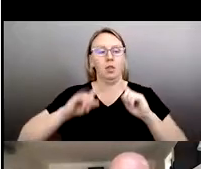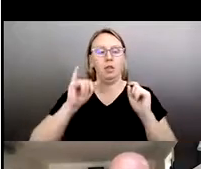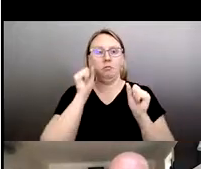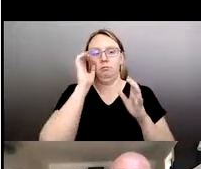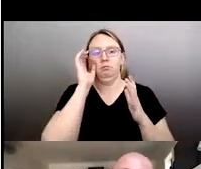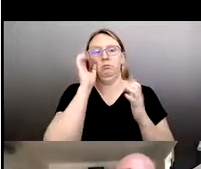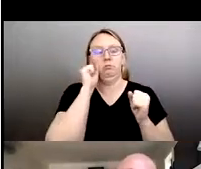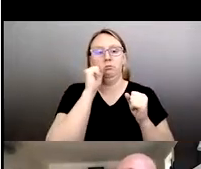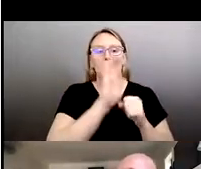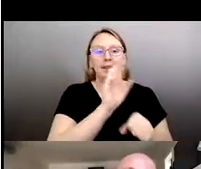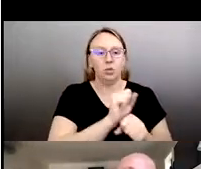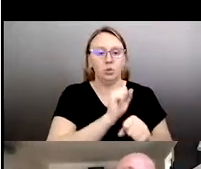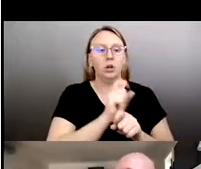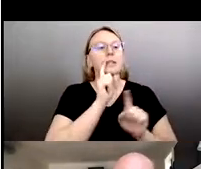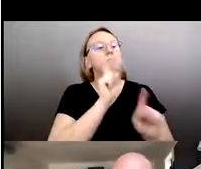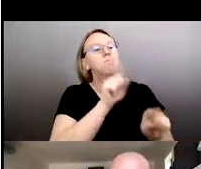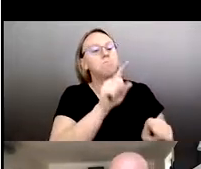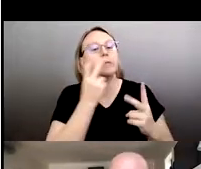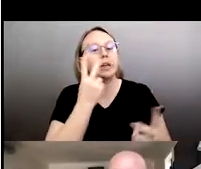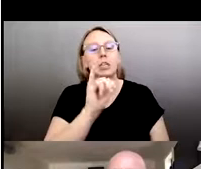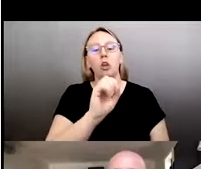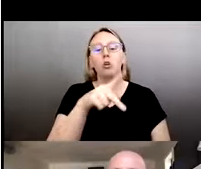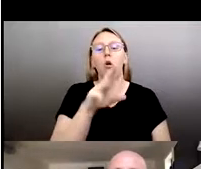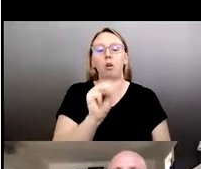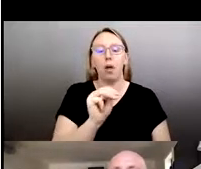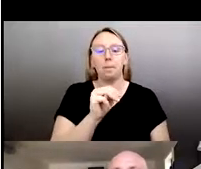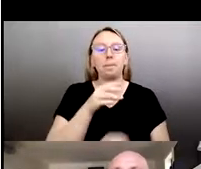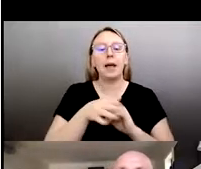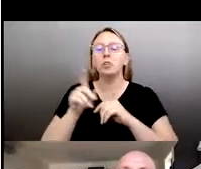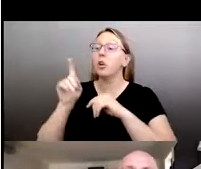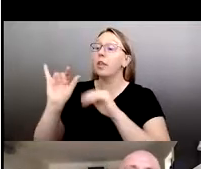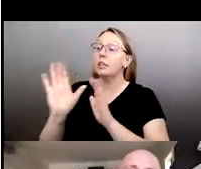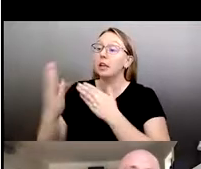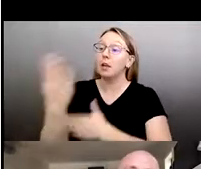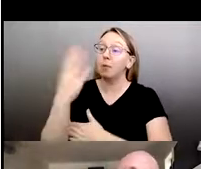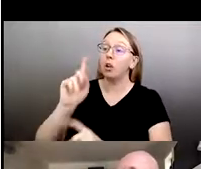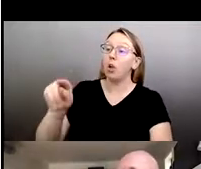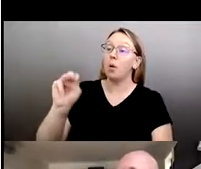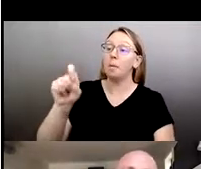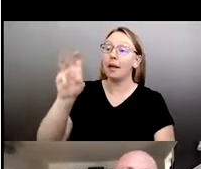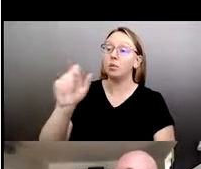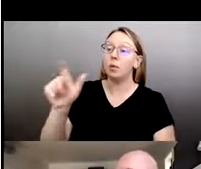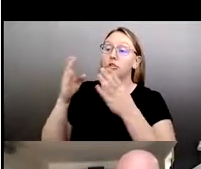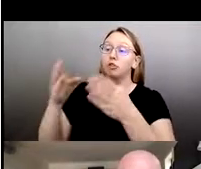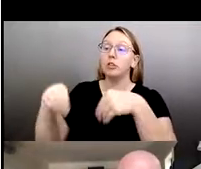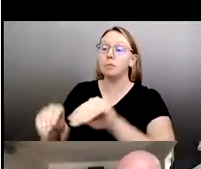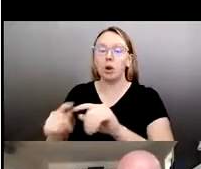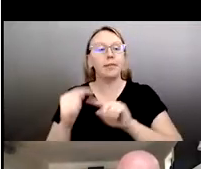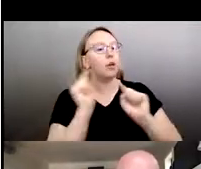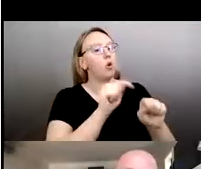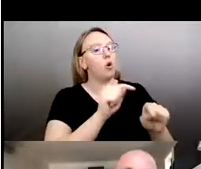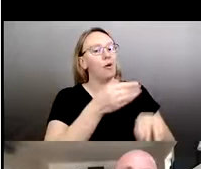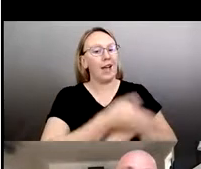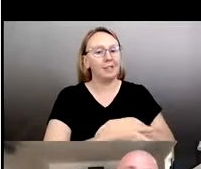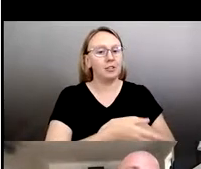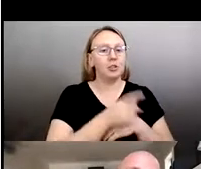they started going to visit Yocum kind of after going to the Maxwell Street Market Sunday mornings. And so we see here Lori Gunn next